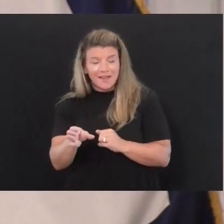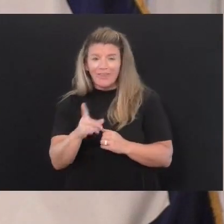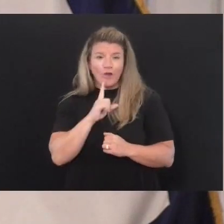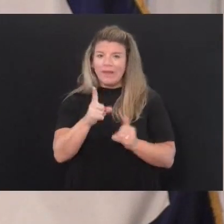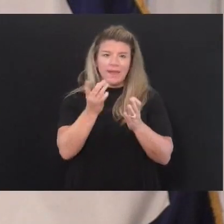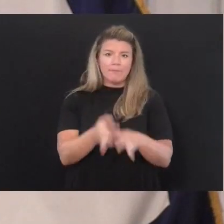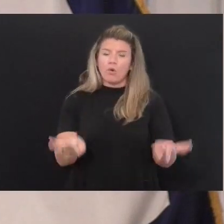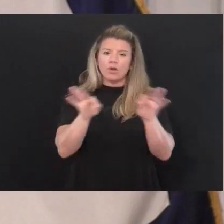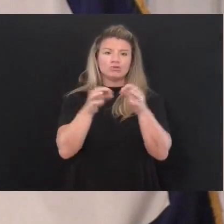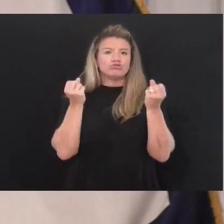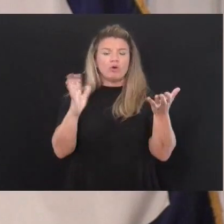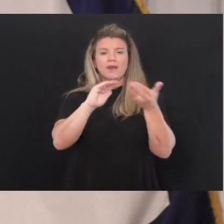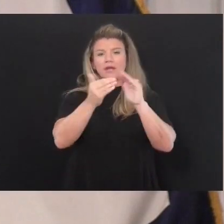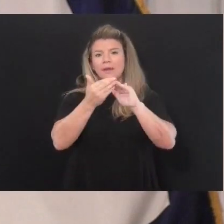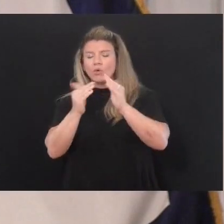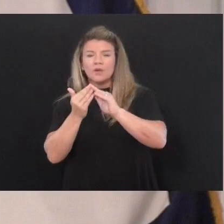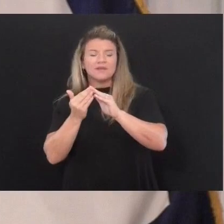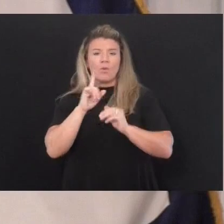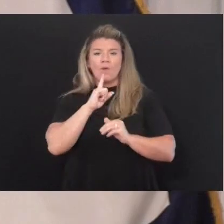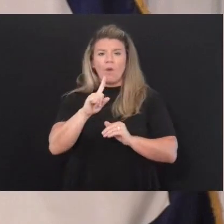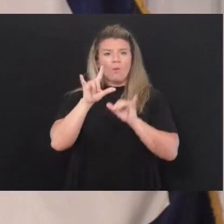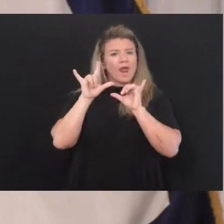grants that are out there. There's